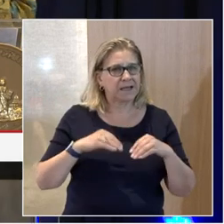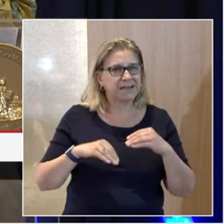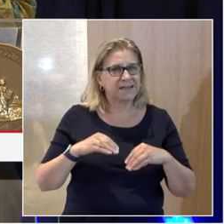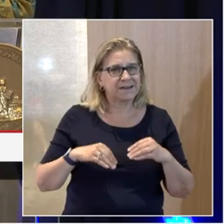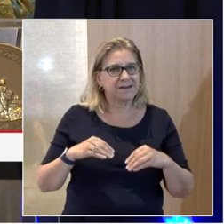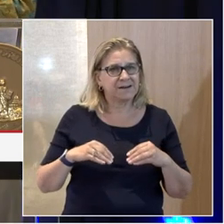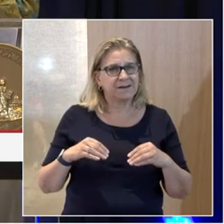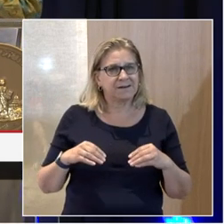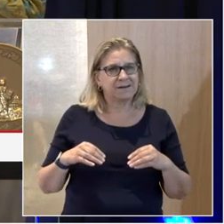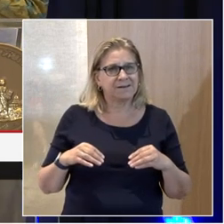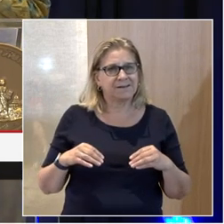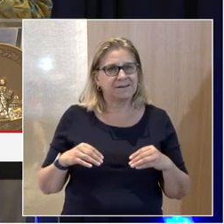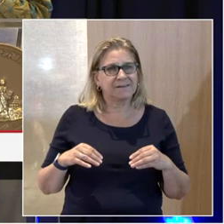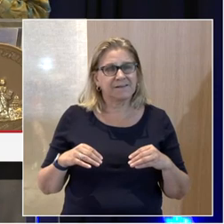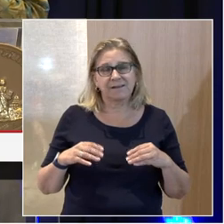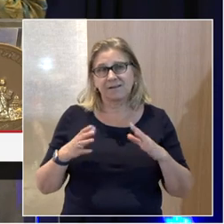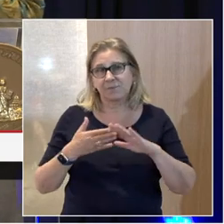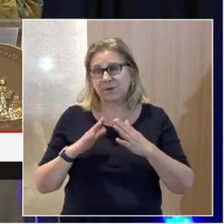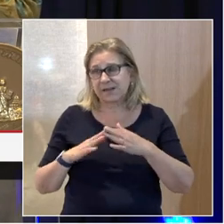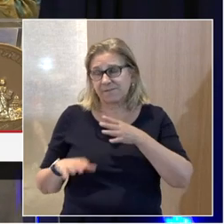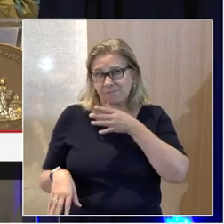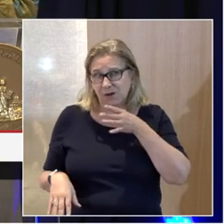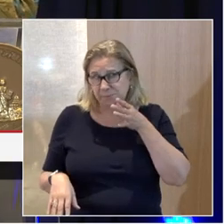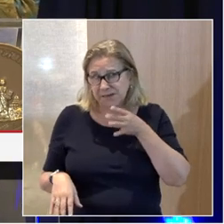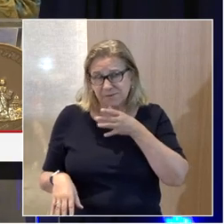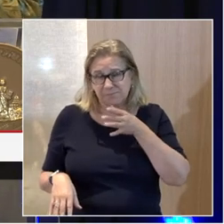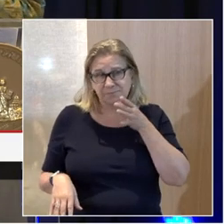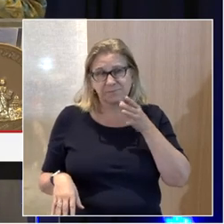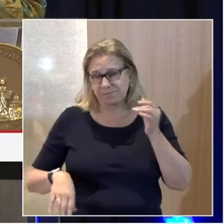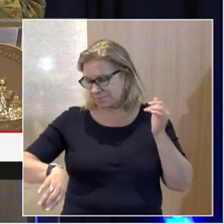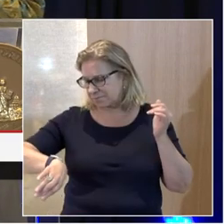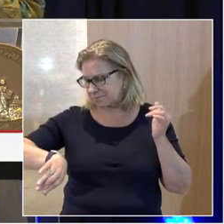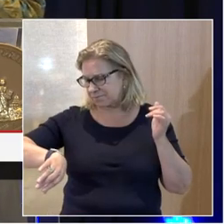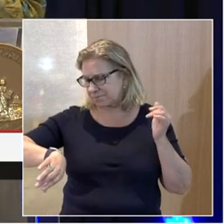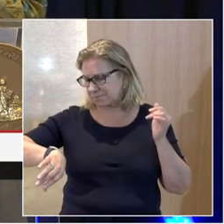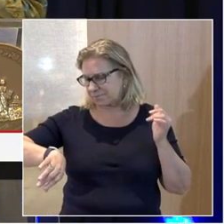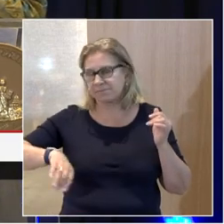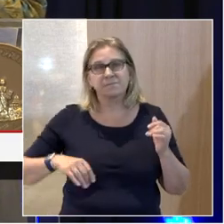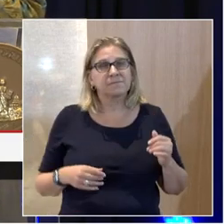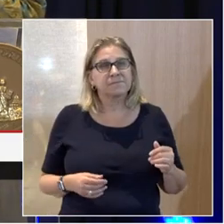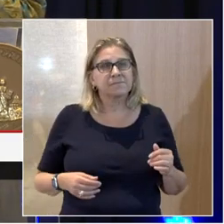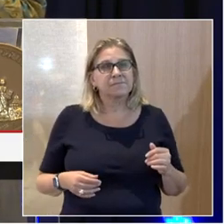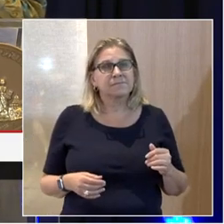Urban farming, now that requires a lot of available land, maybe. Is that right or wrong?